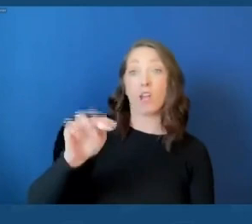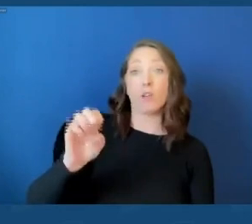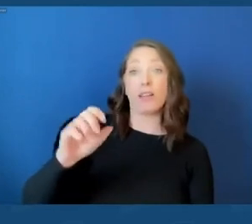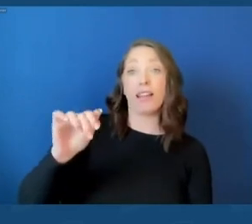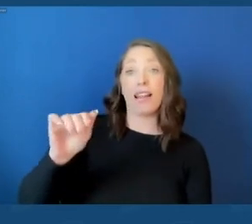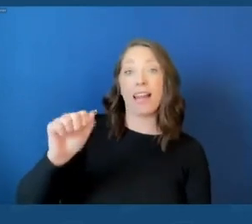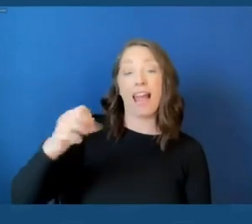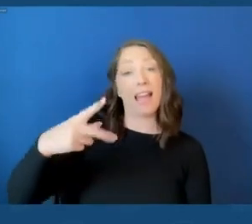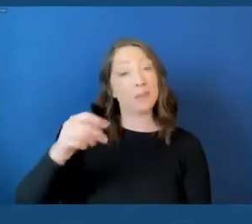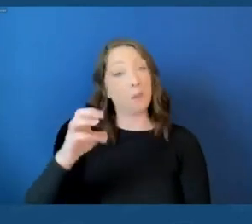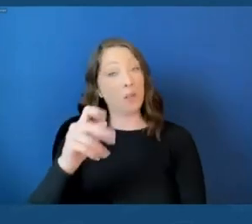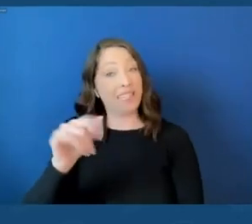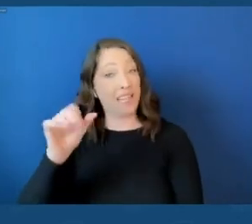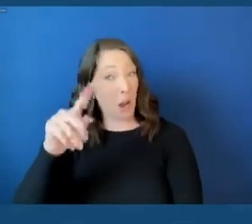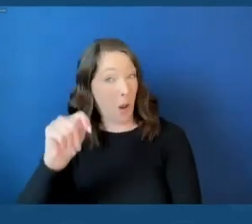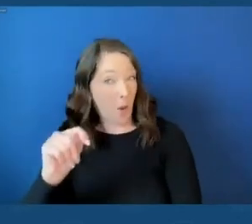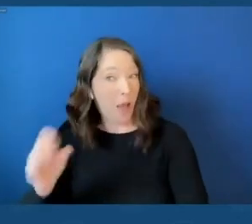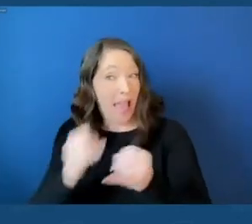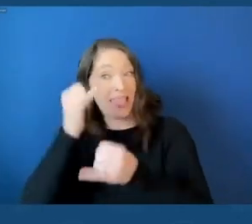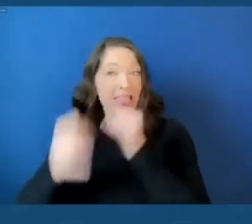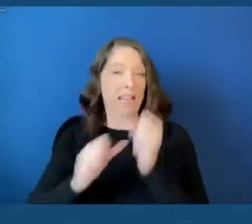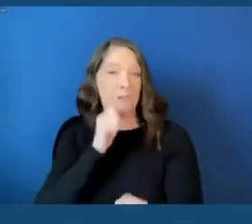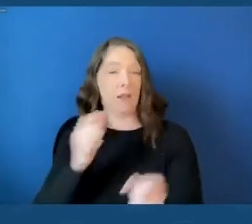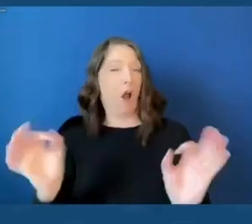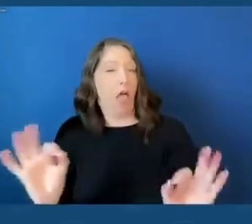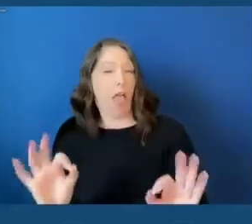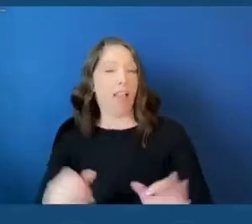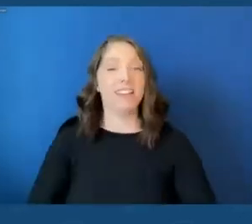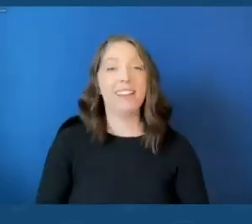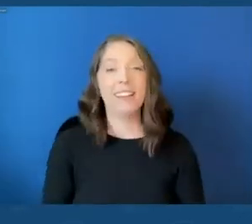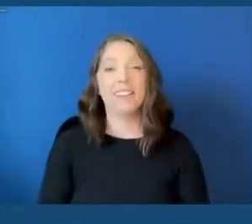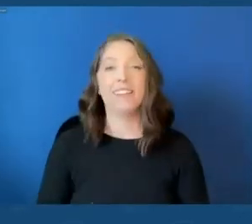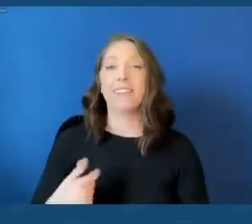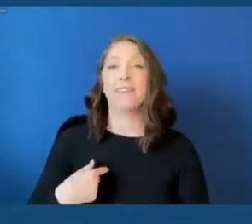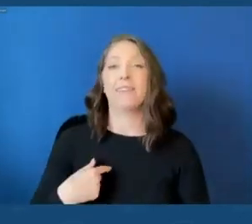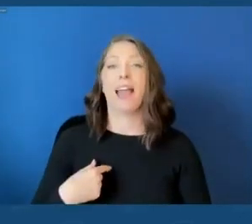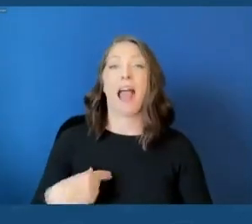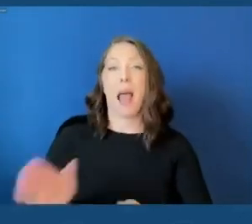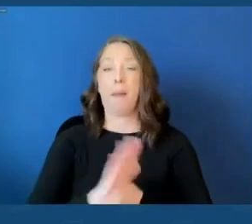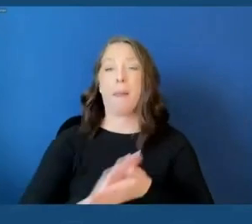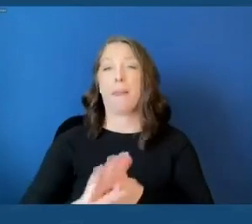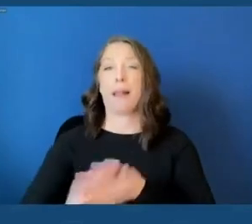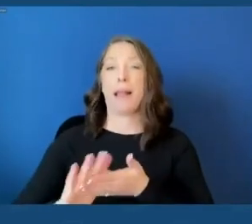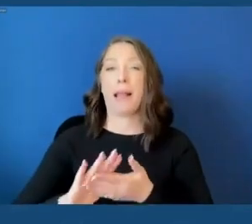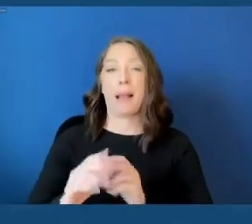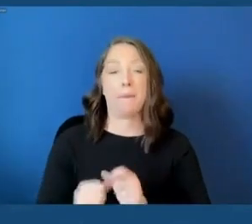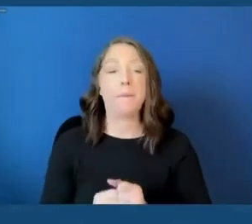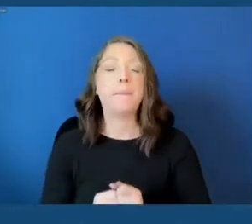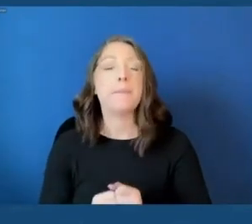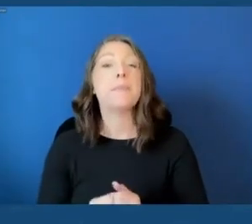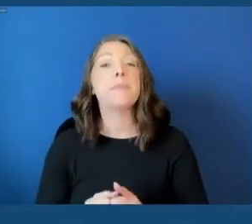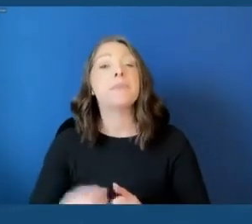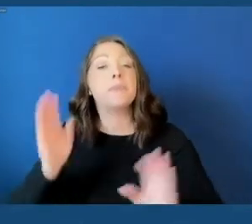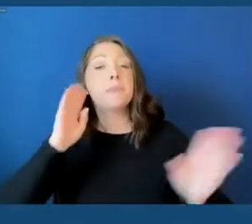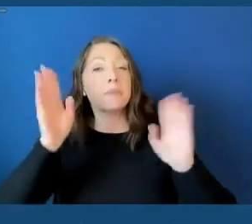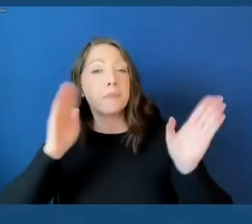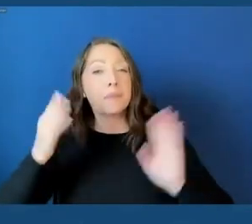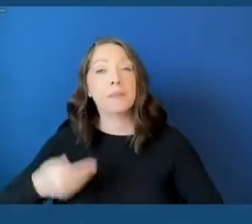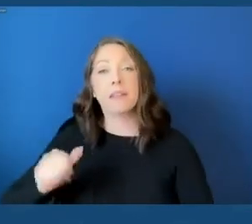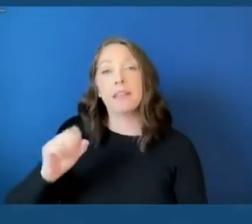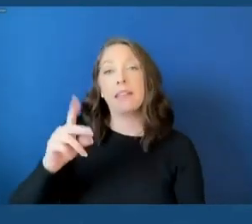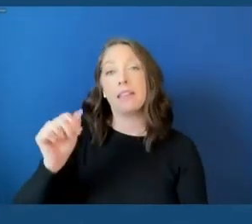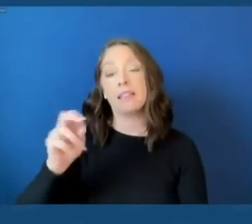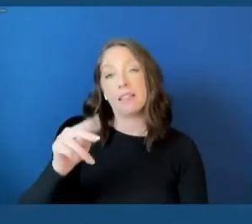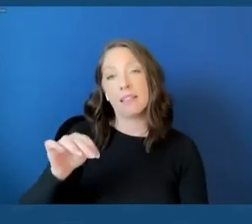Last but not least. I'm the cleanup batter. Good afternoon, everyone. I'm Adrienne Esposito, Executive Director of